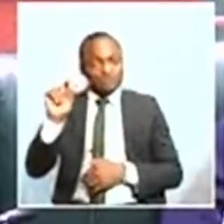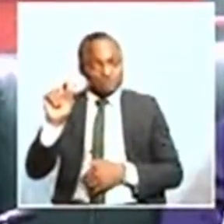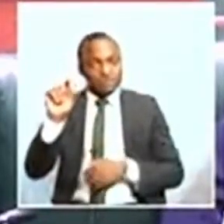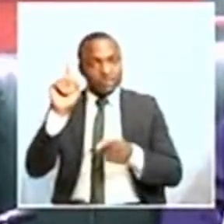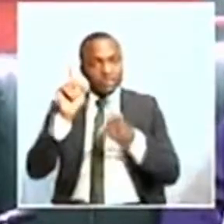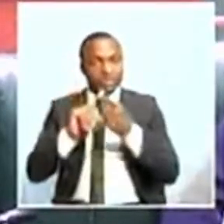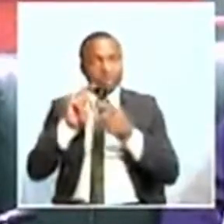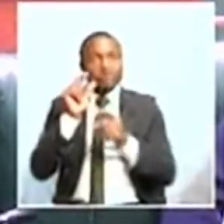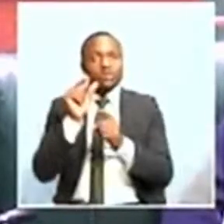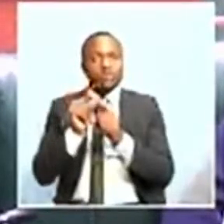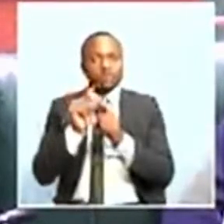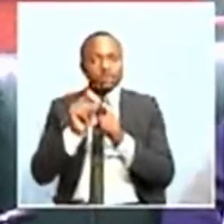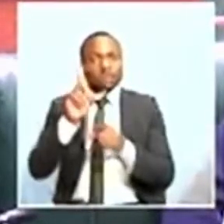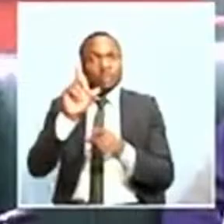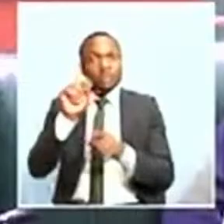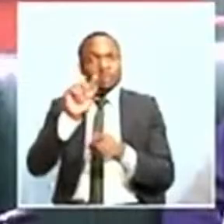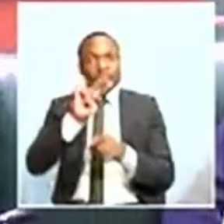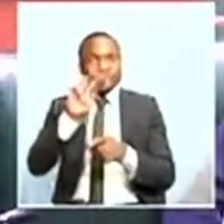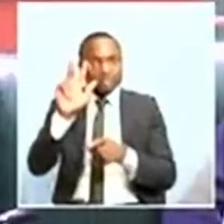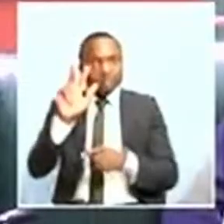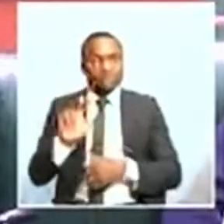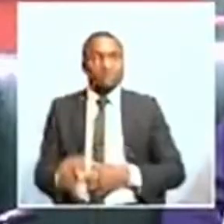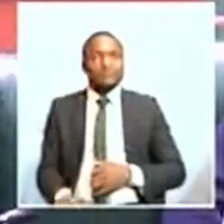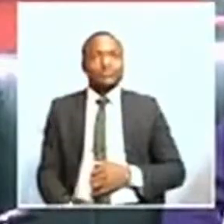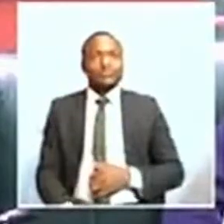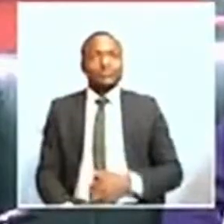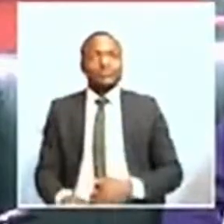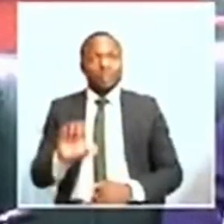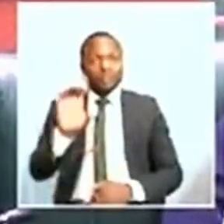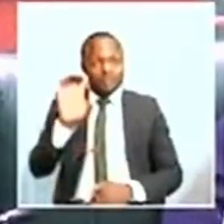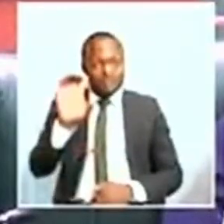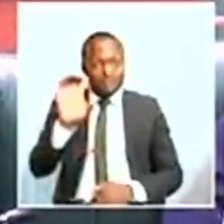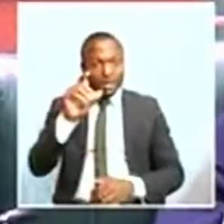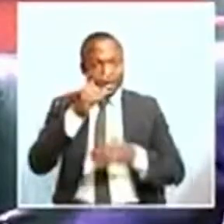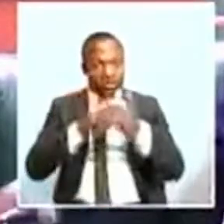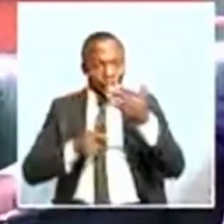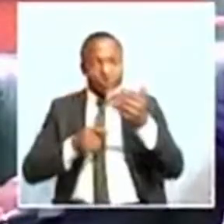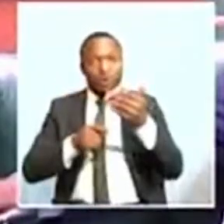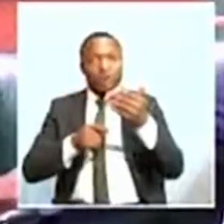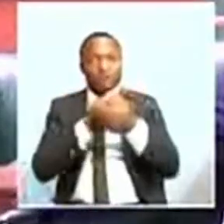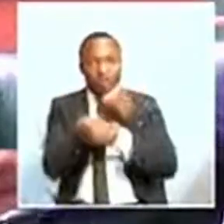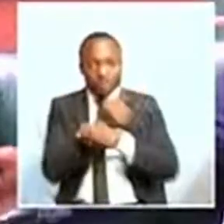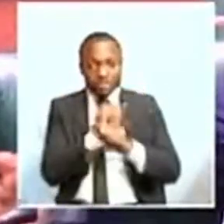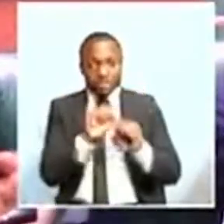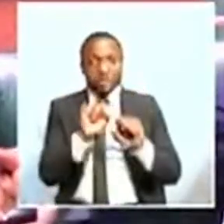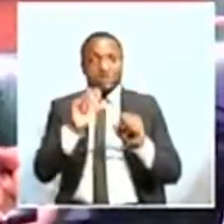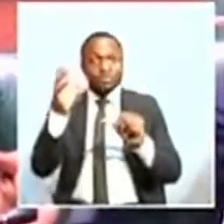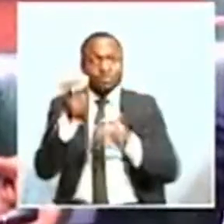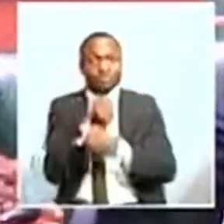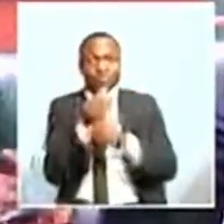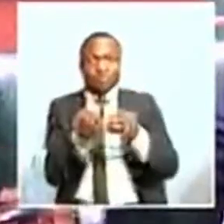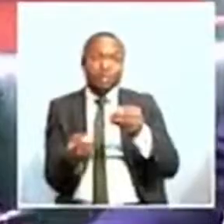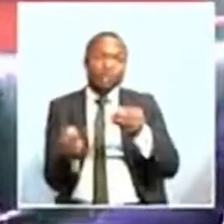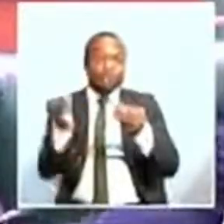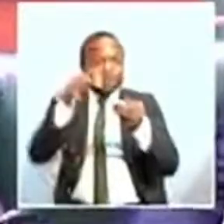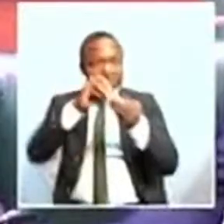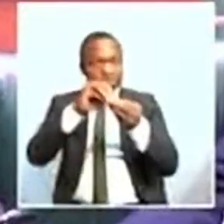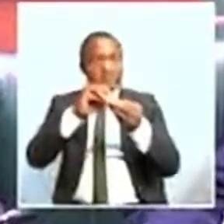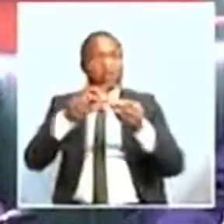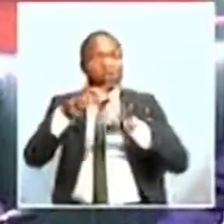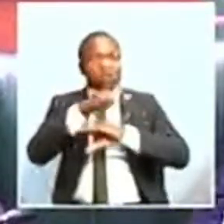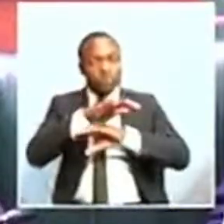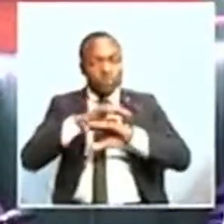to December 2023. And C, what measures have been taken to increase copper